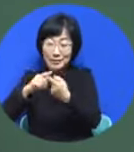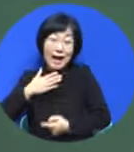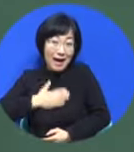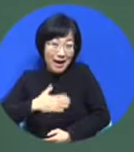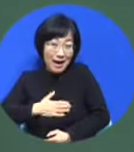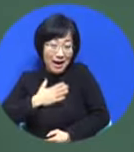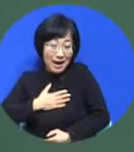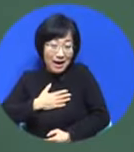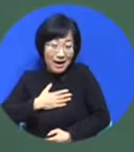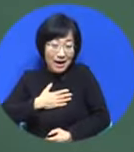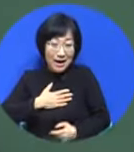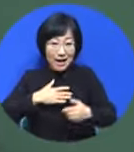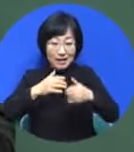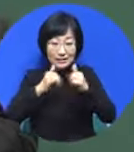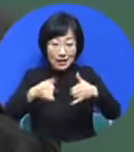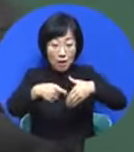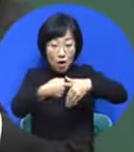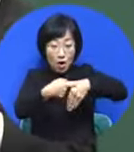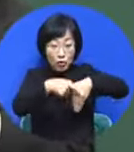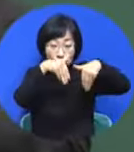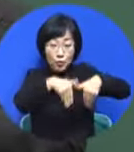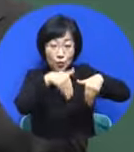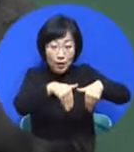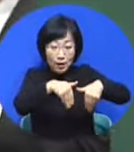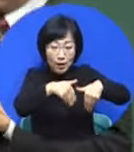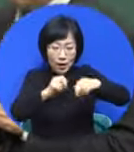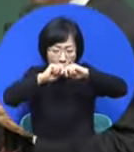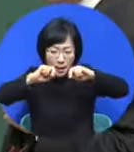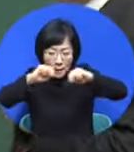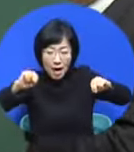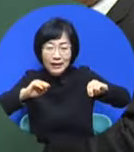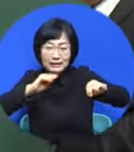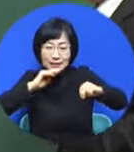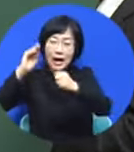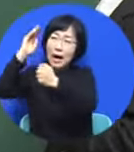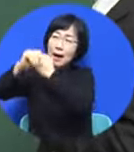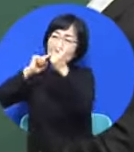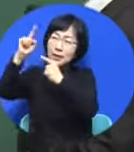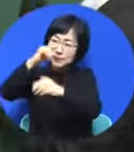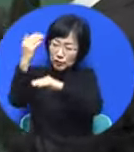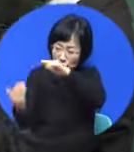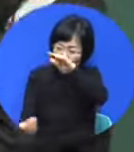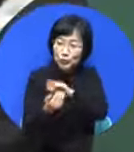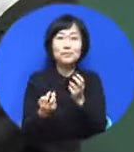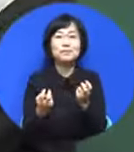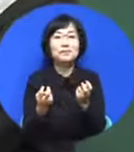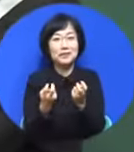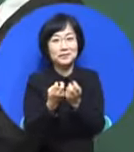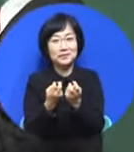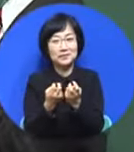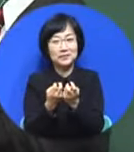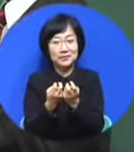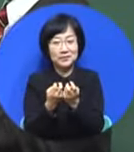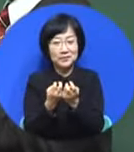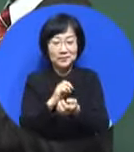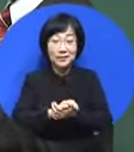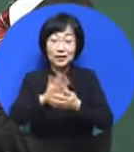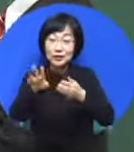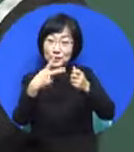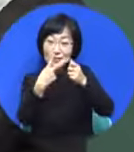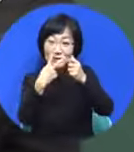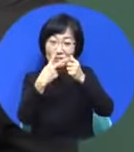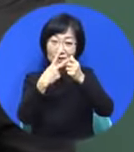On the outside, that road towards slavery seemed to be such a huge problem, but for those who understood the gospel, it was the start of the word of God being